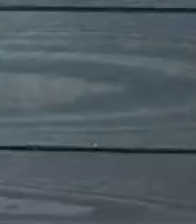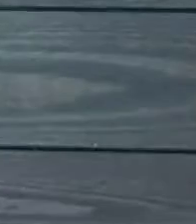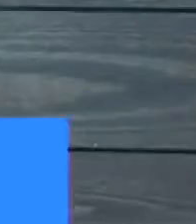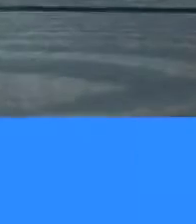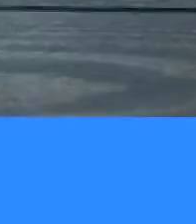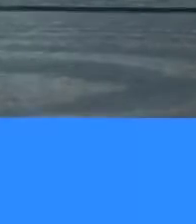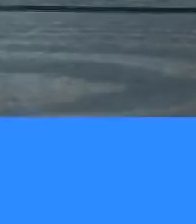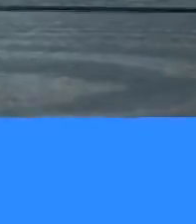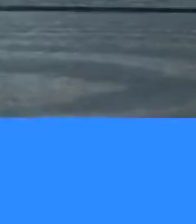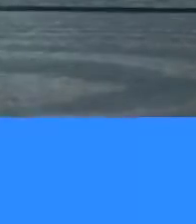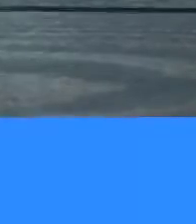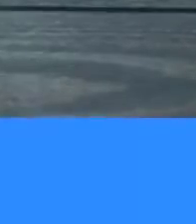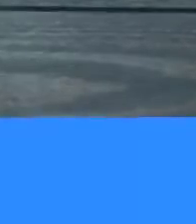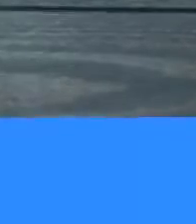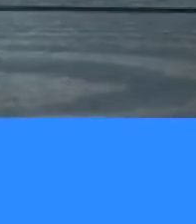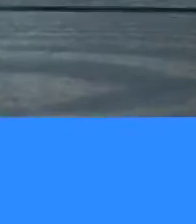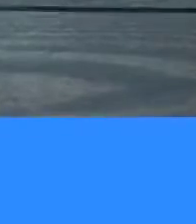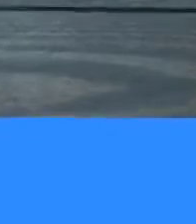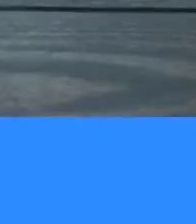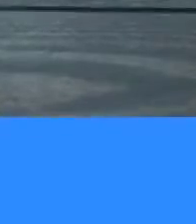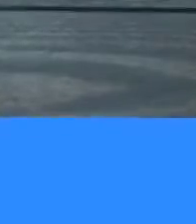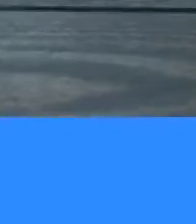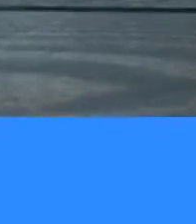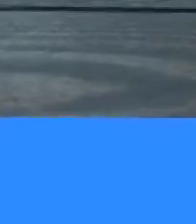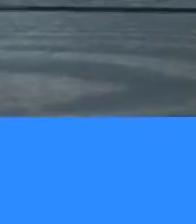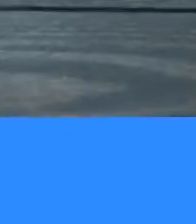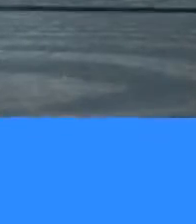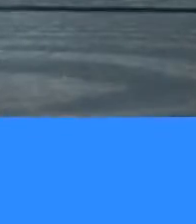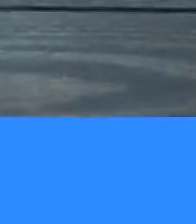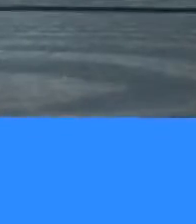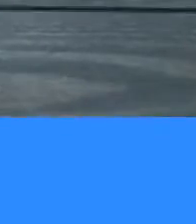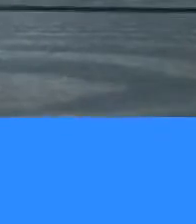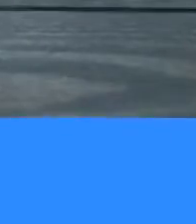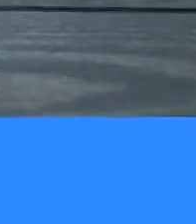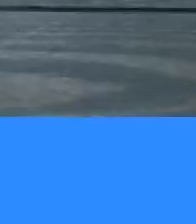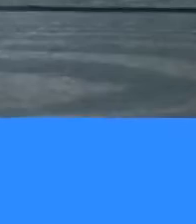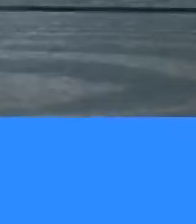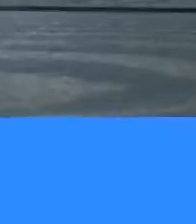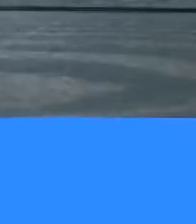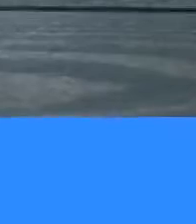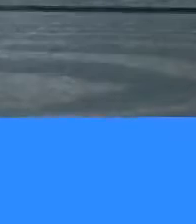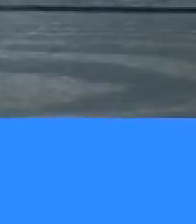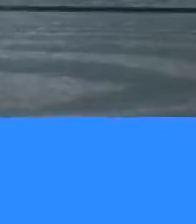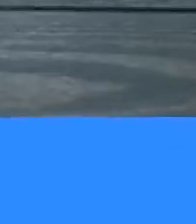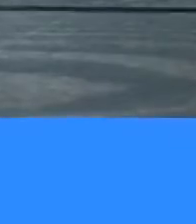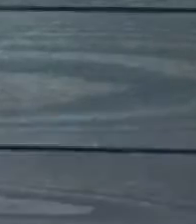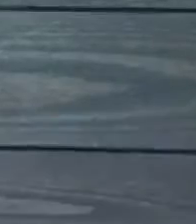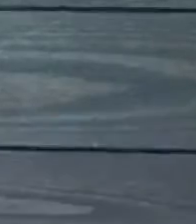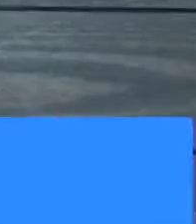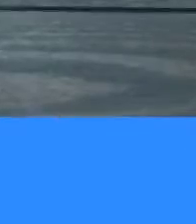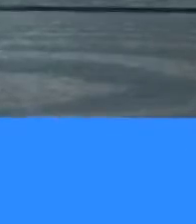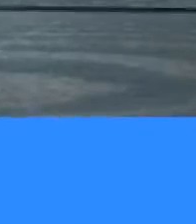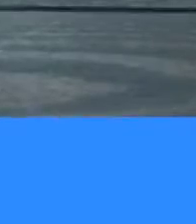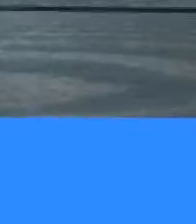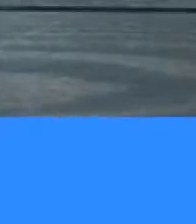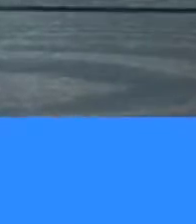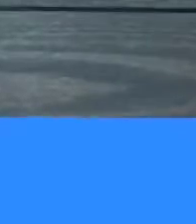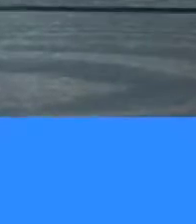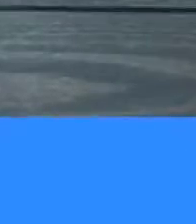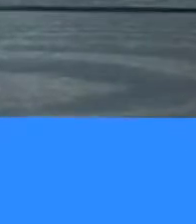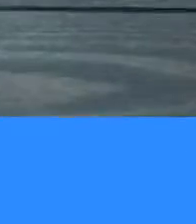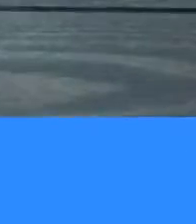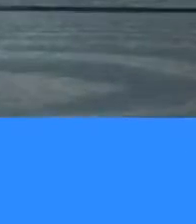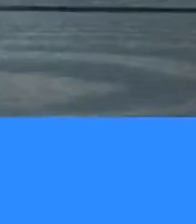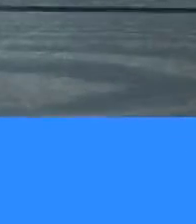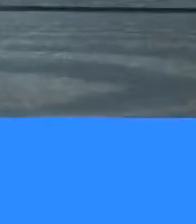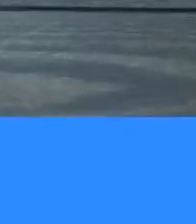everyone. I'm Ashley Blevins with the worship team. Welcome to Brushy Creek, where everything we do is based upon rescuing the lost,